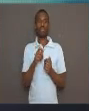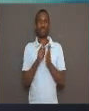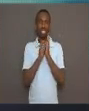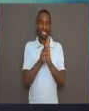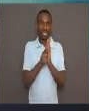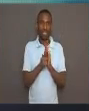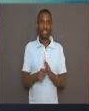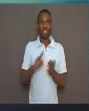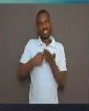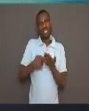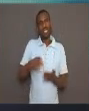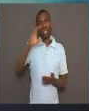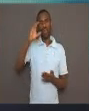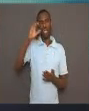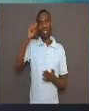life?